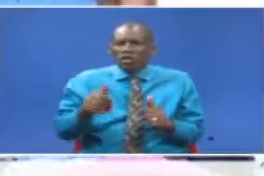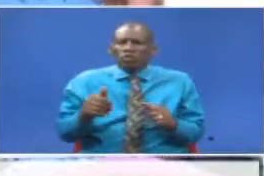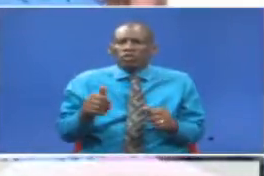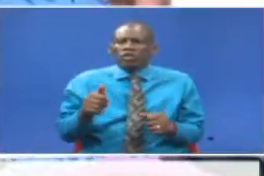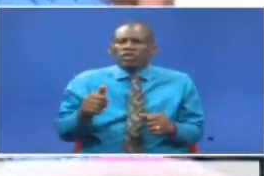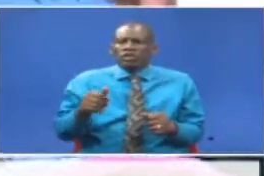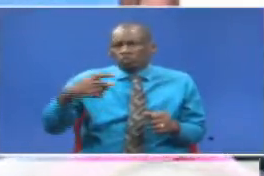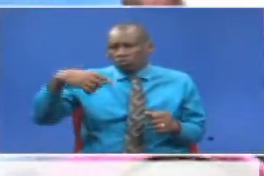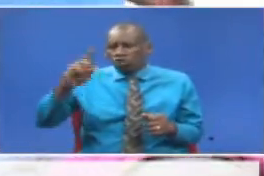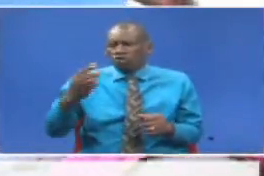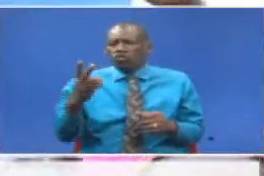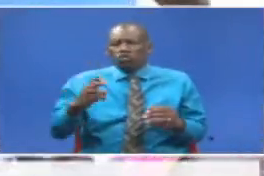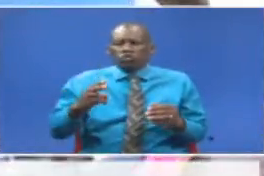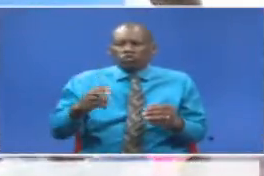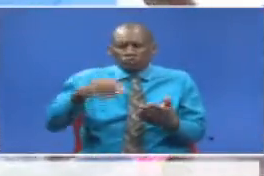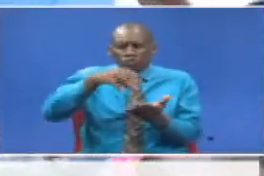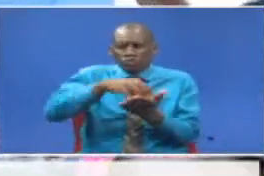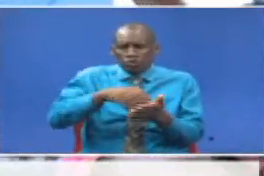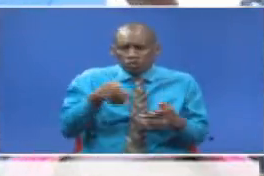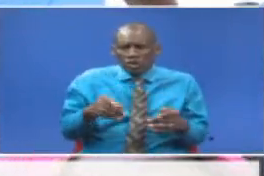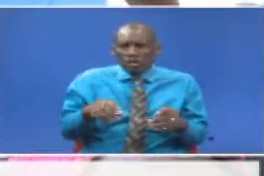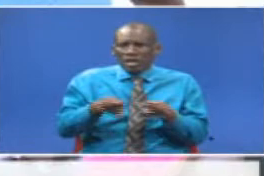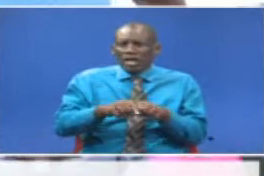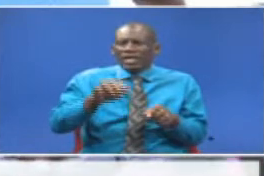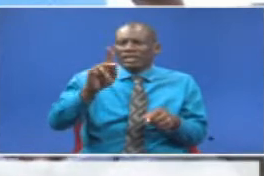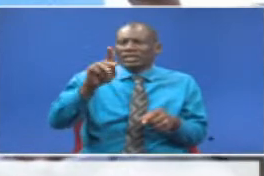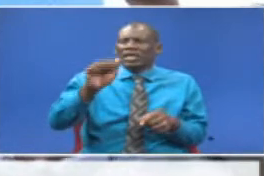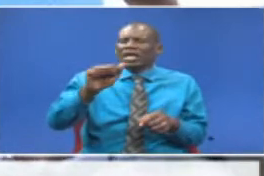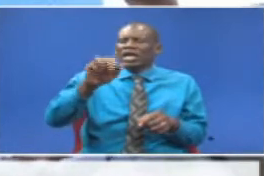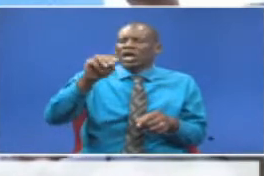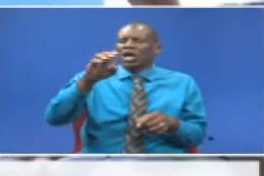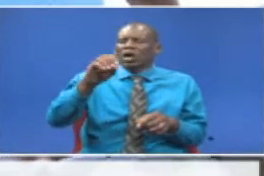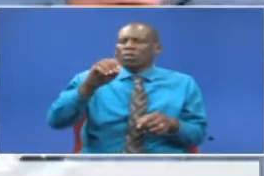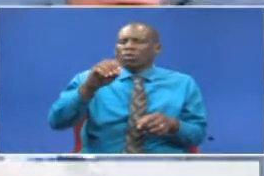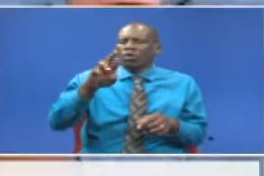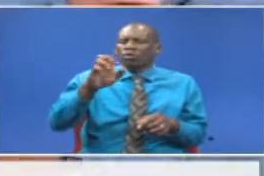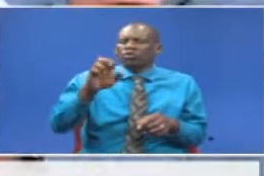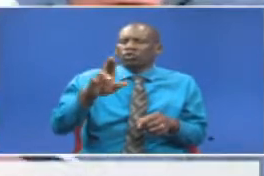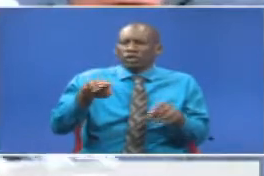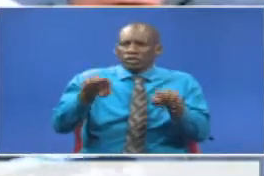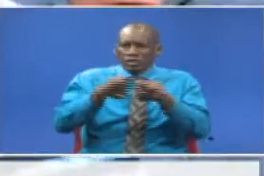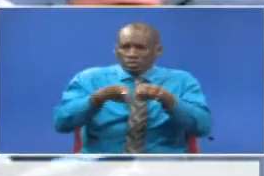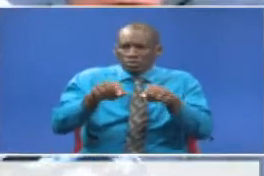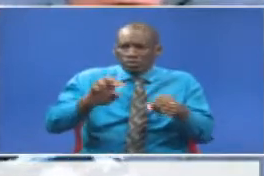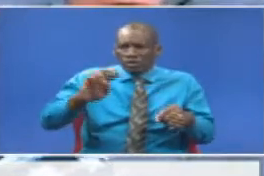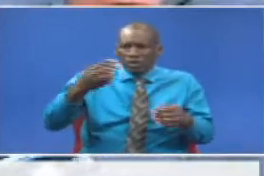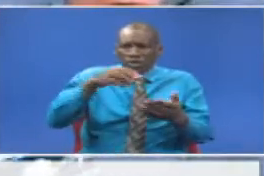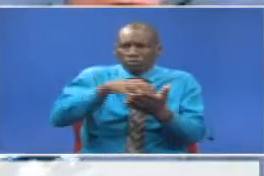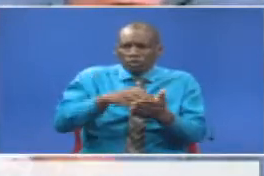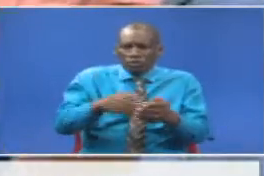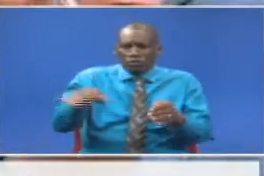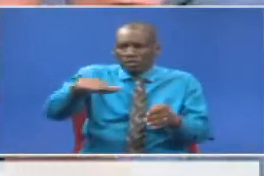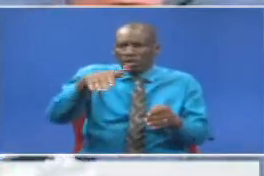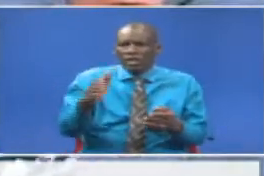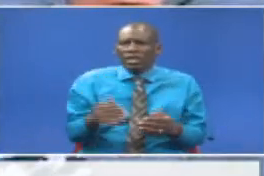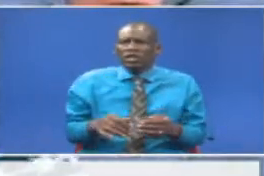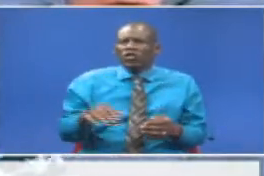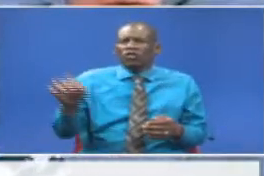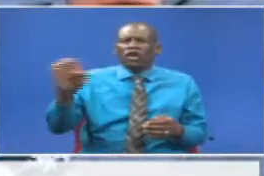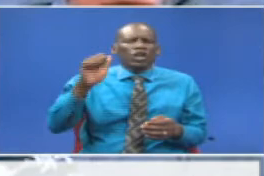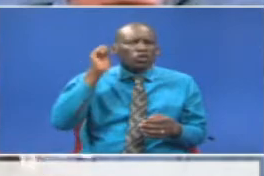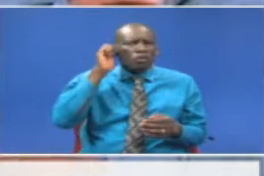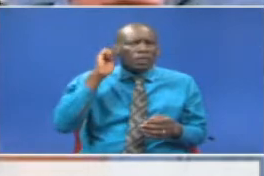race, as Geoffrey Kamwaror, who finished second, also comes from the region. Kumoja tukiamua kama Elgeyo Marakwet, ile pesa